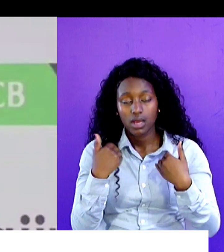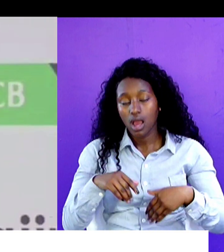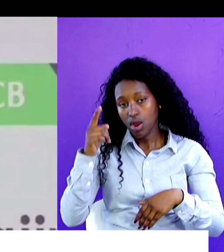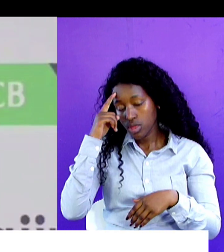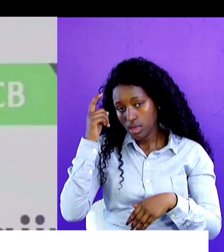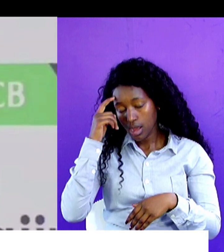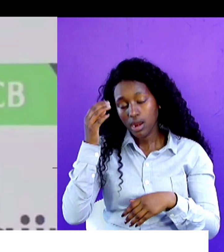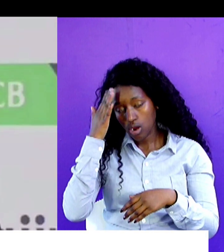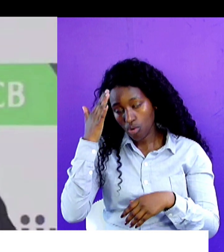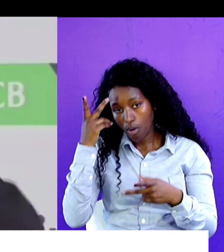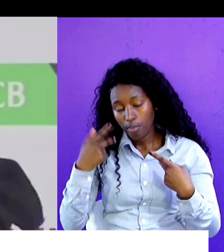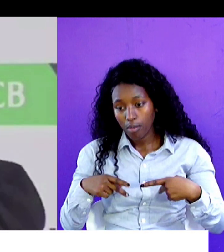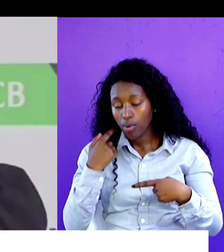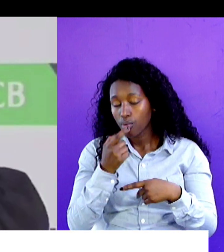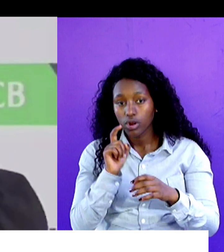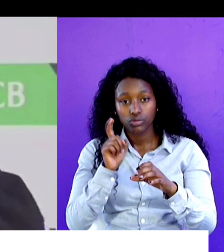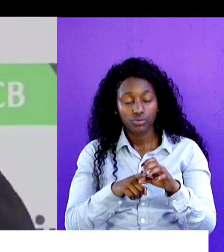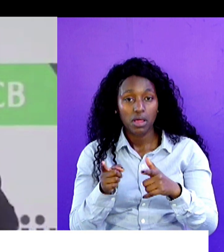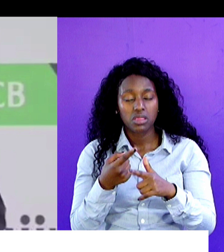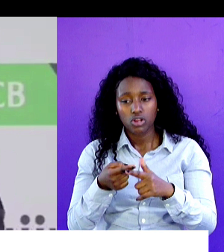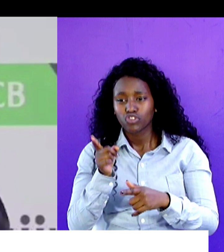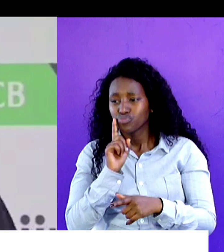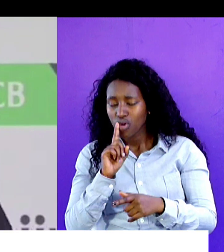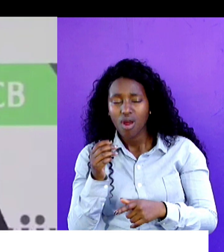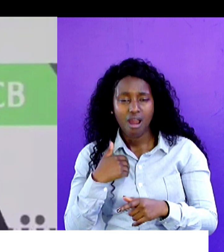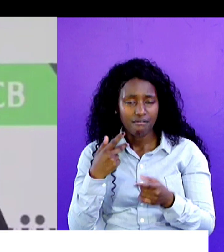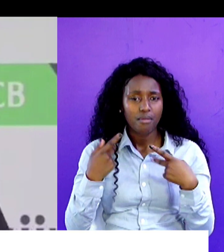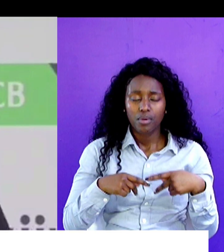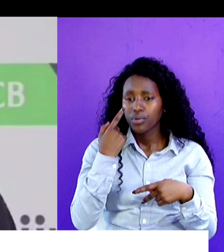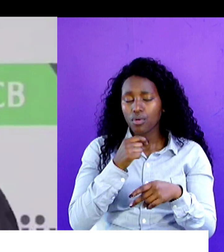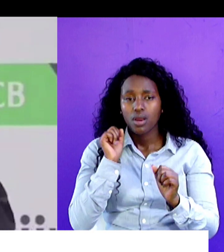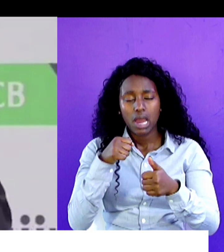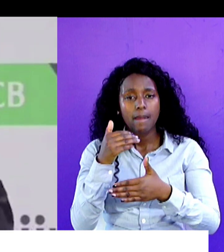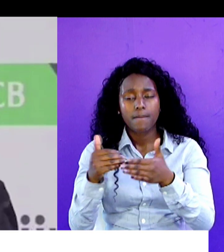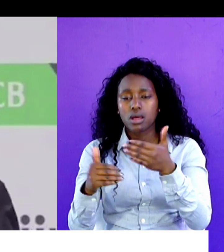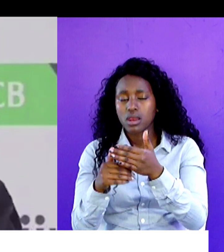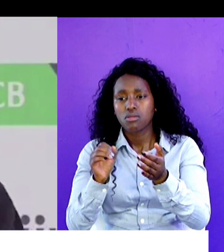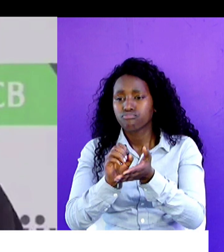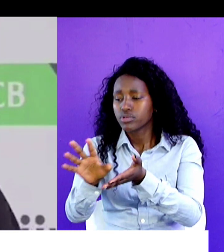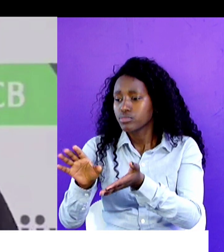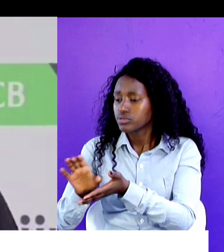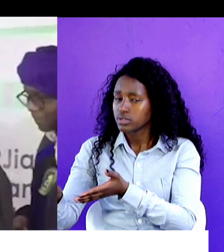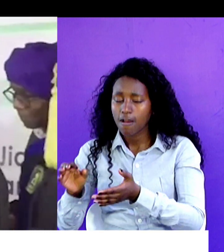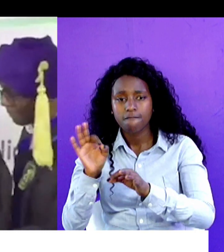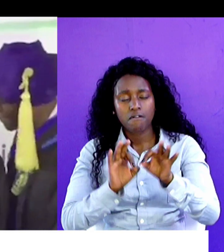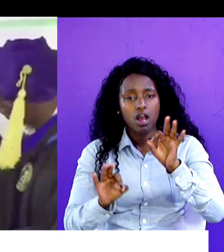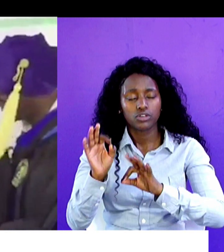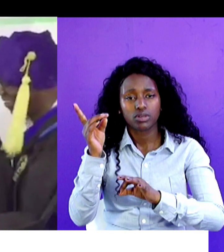them, tomorrow hapa tuko na contractors, tuko na distributors hapa, tuko na fashion designers hapa, tuko